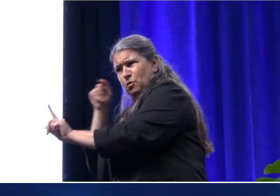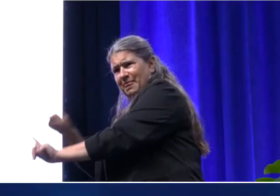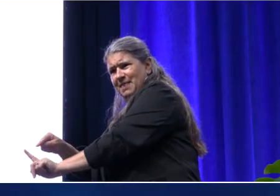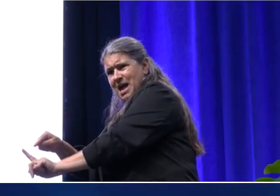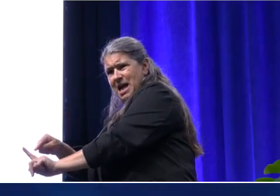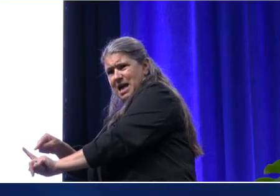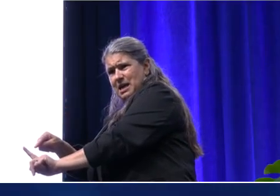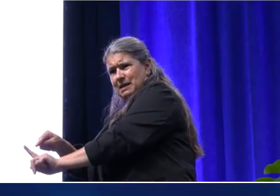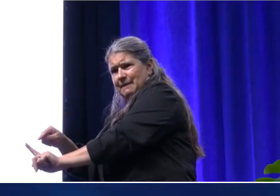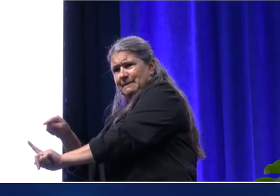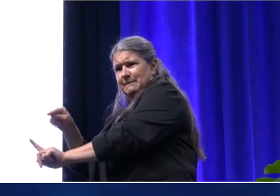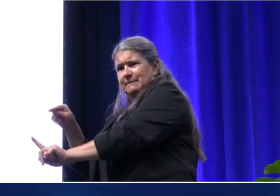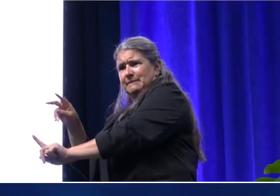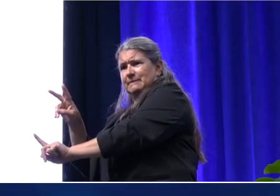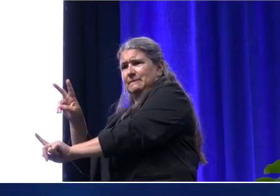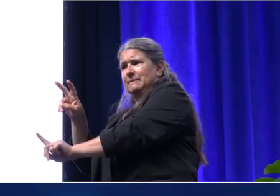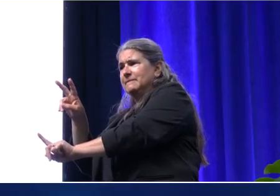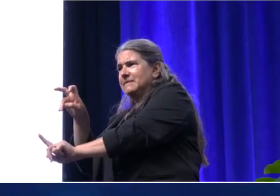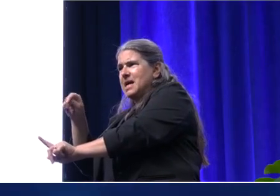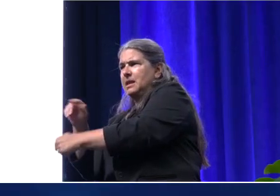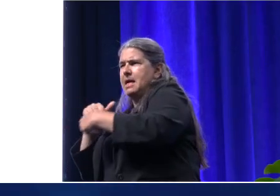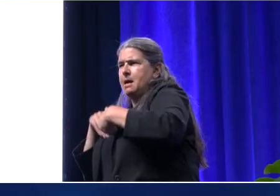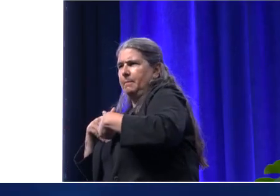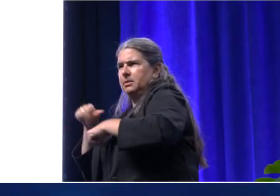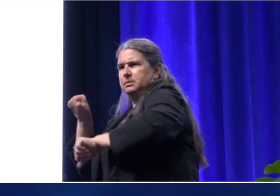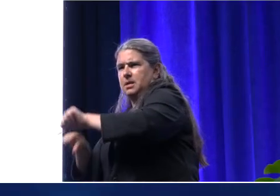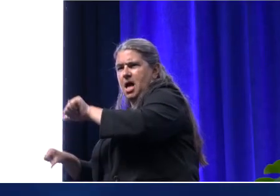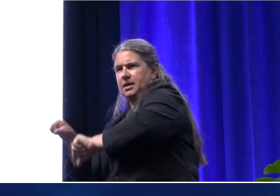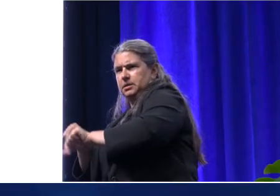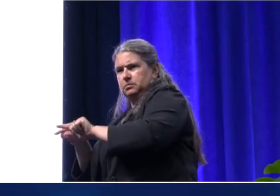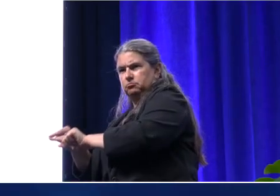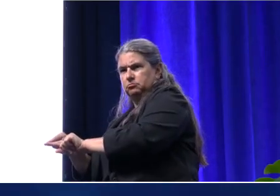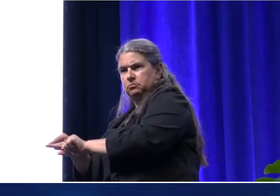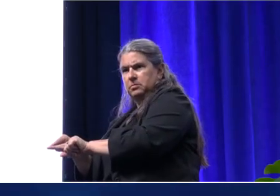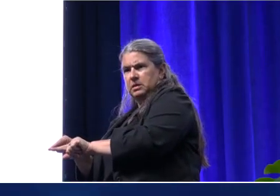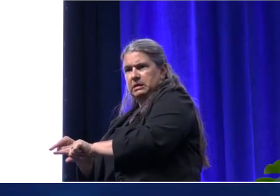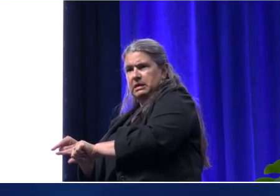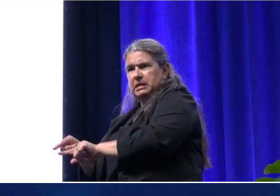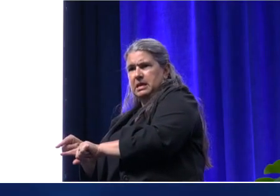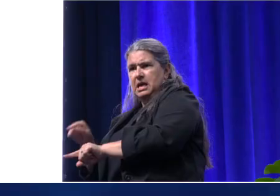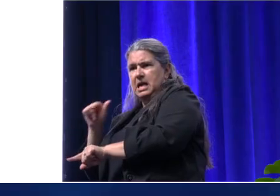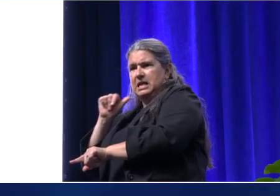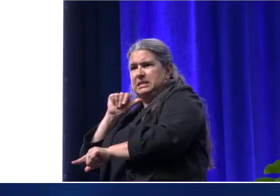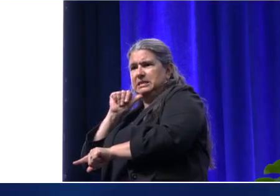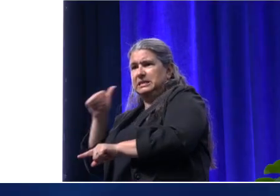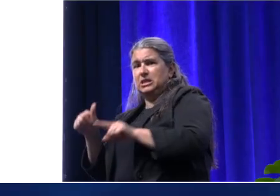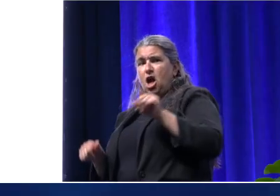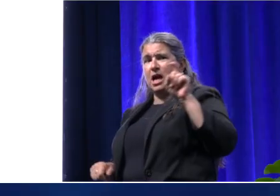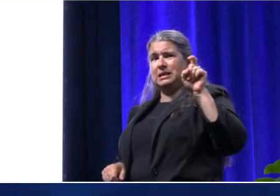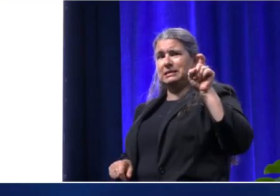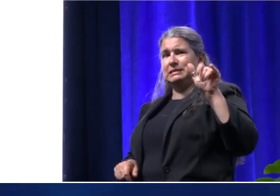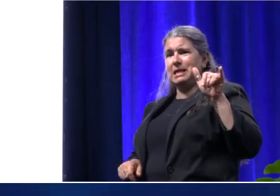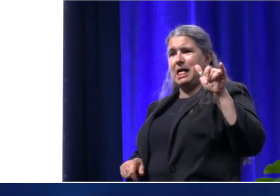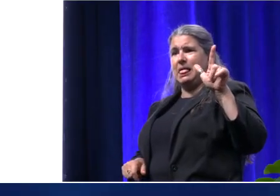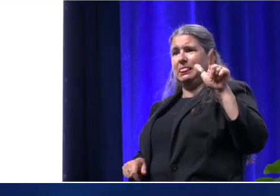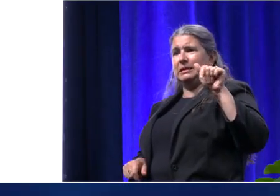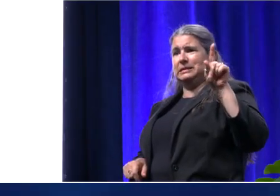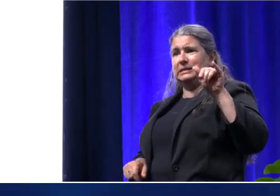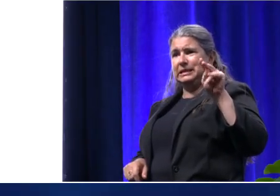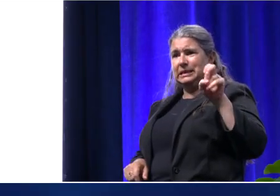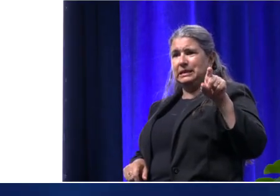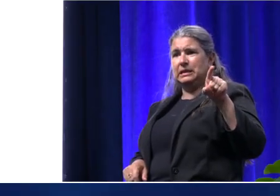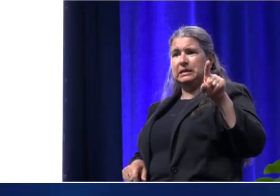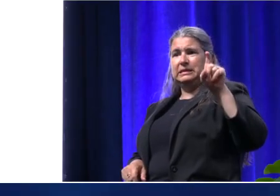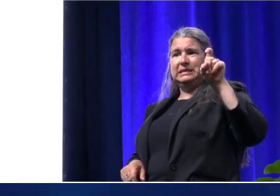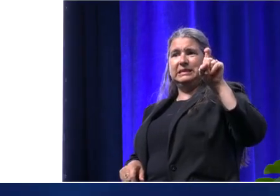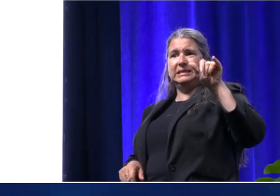kappa opioid. And so we think the skin wounds from xylazine are rarely mediated through the kappa opioid system because there's a